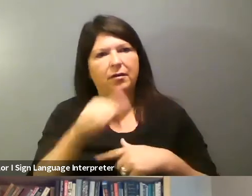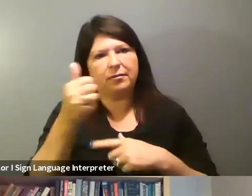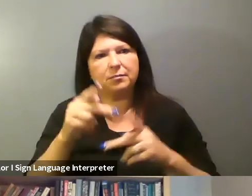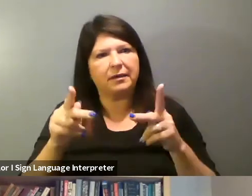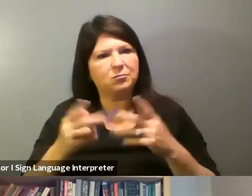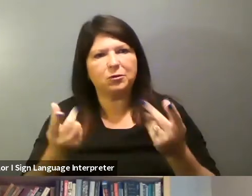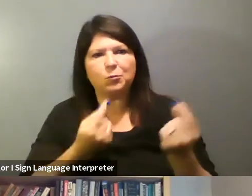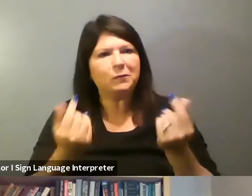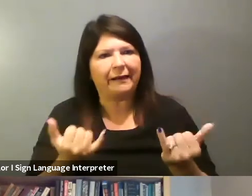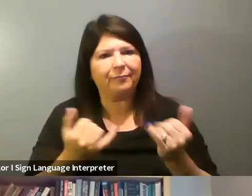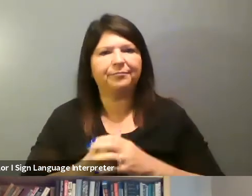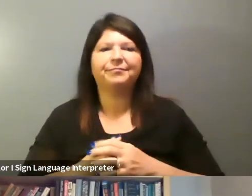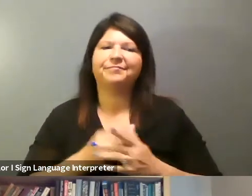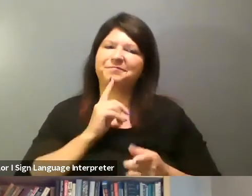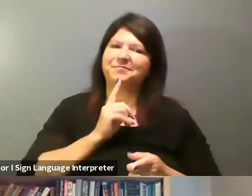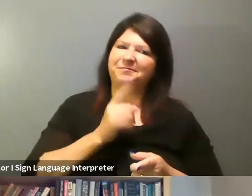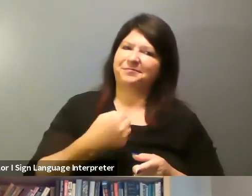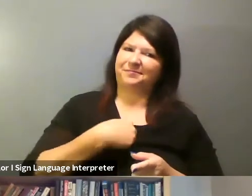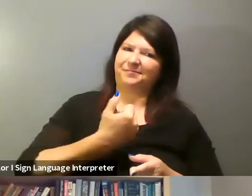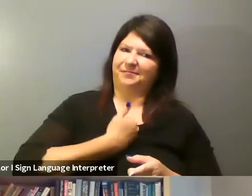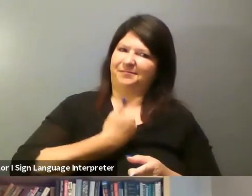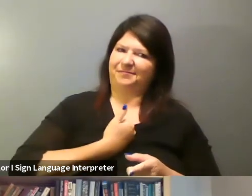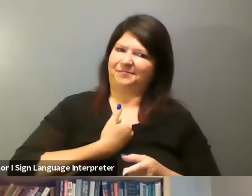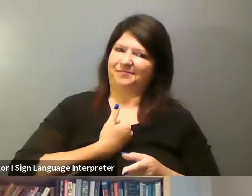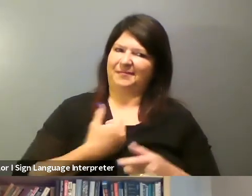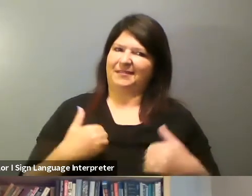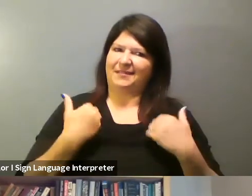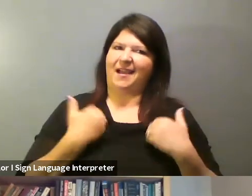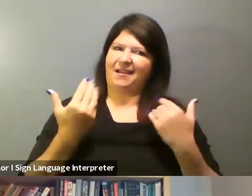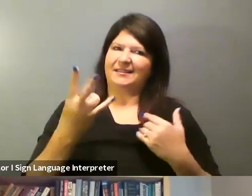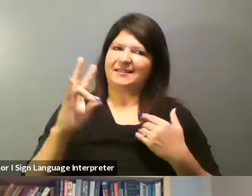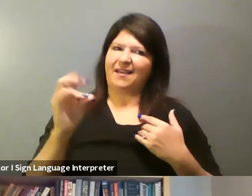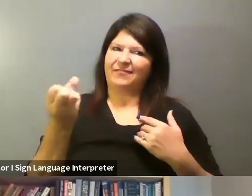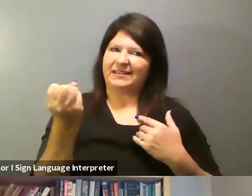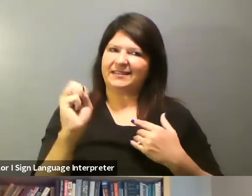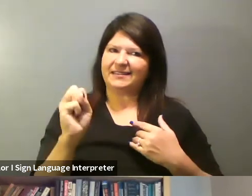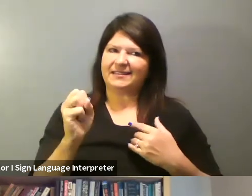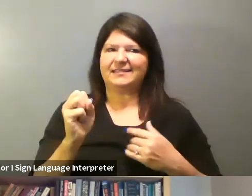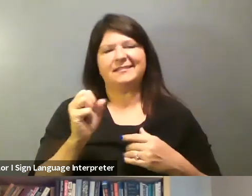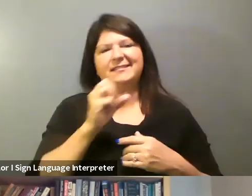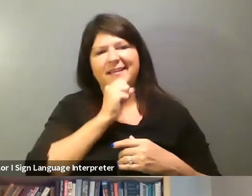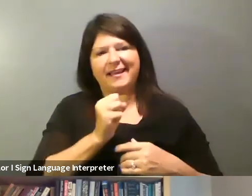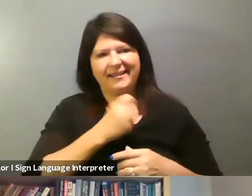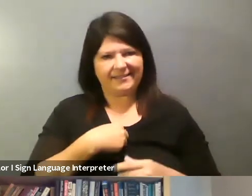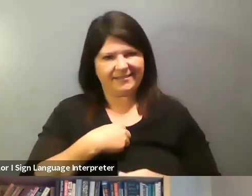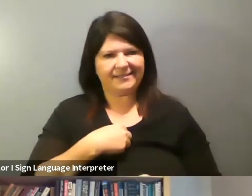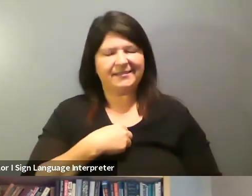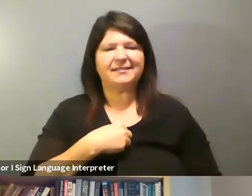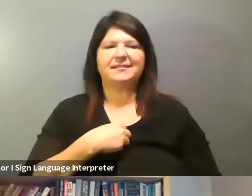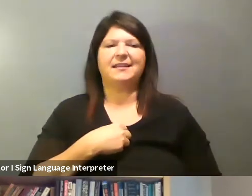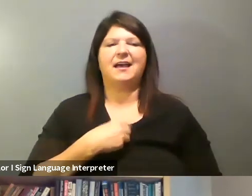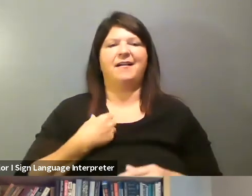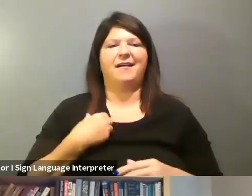Sure. Well, I'm in my early 70s now. I'm retired. I've been retired for about